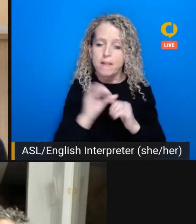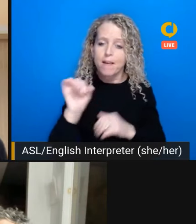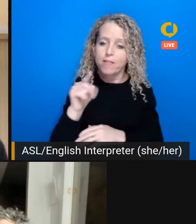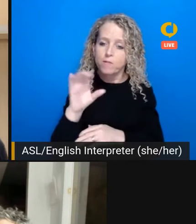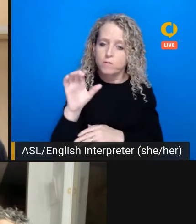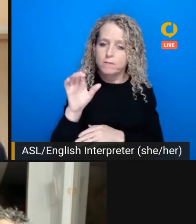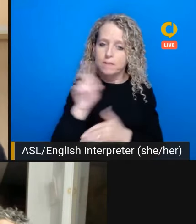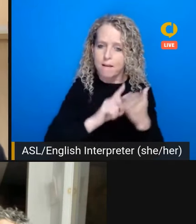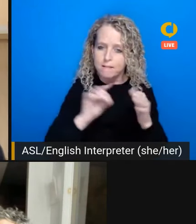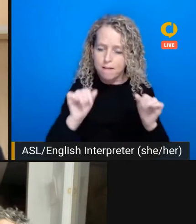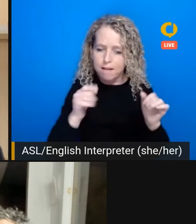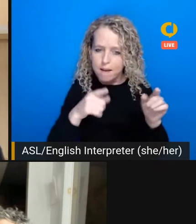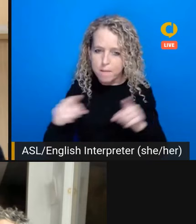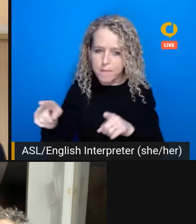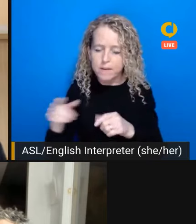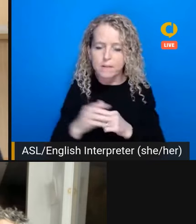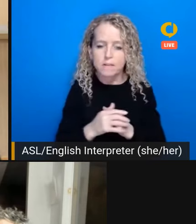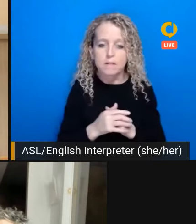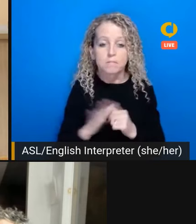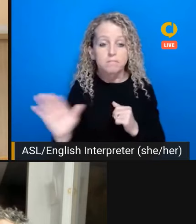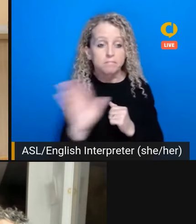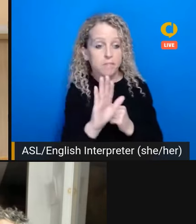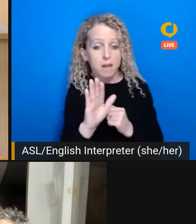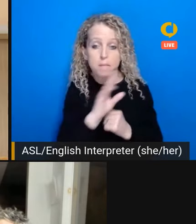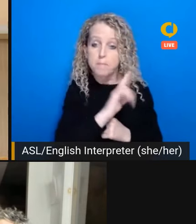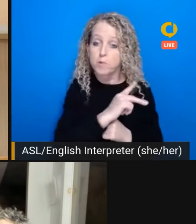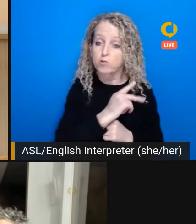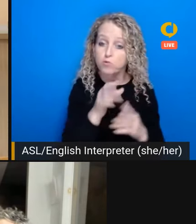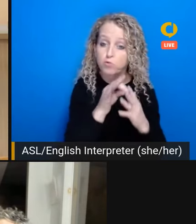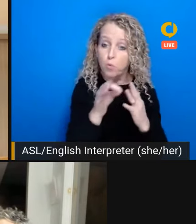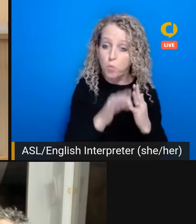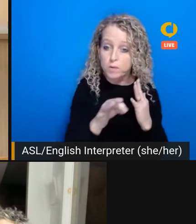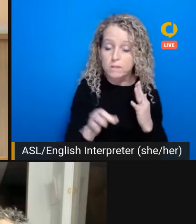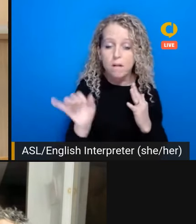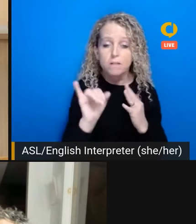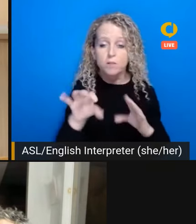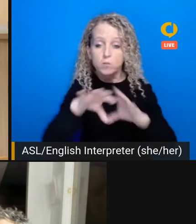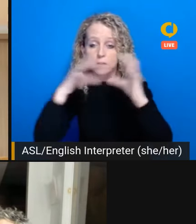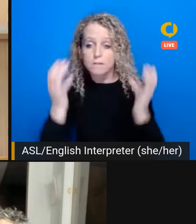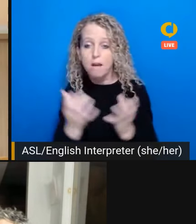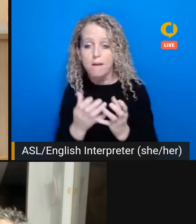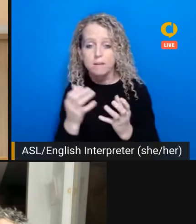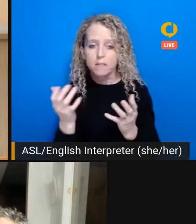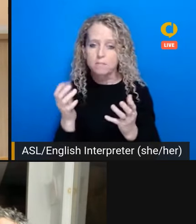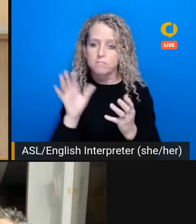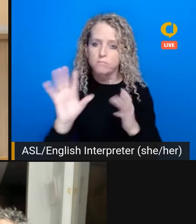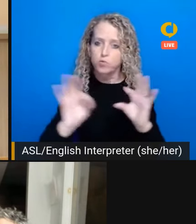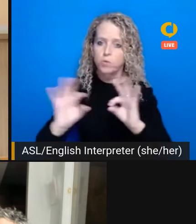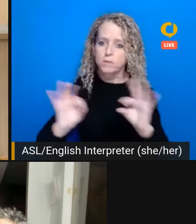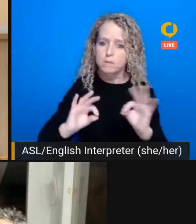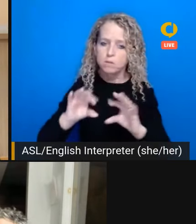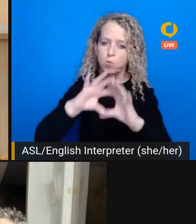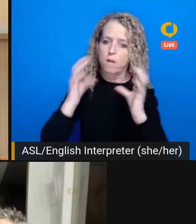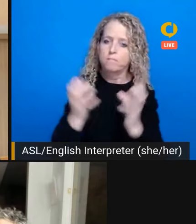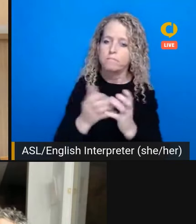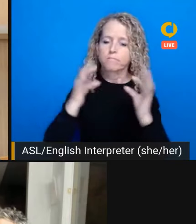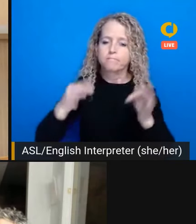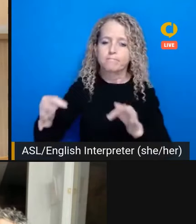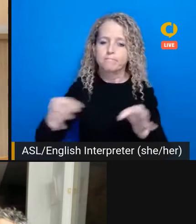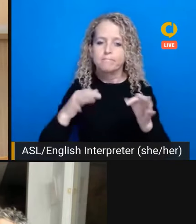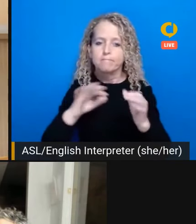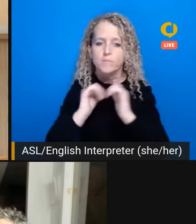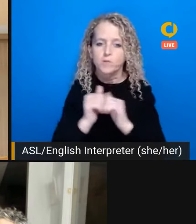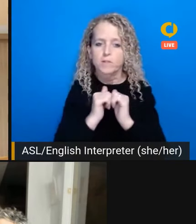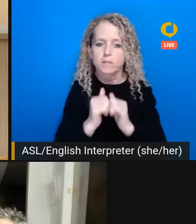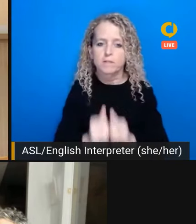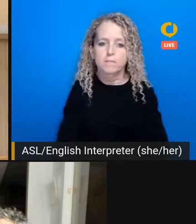from personal choices, but as well as society, collective choices. And I